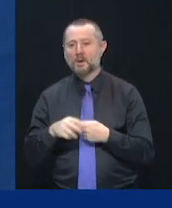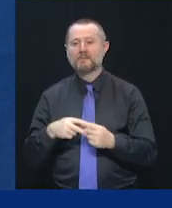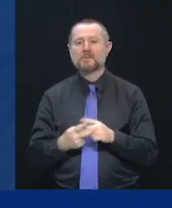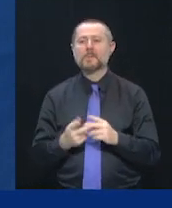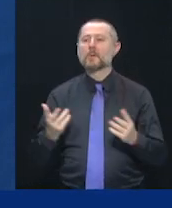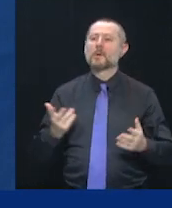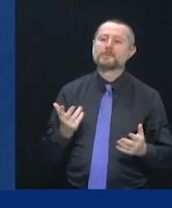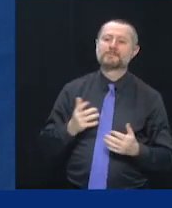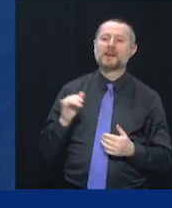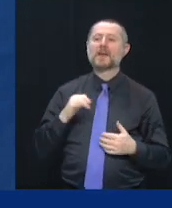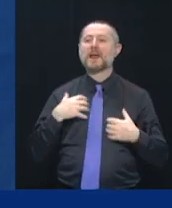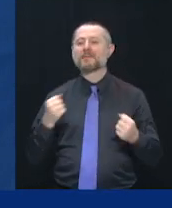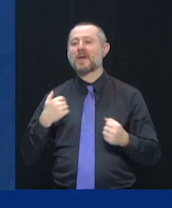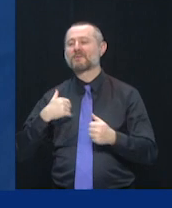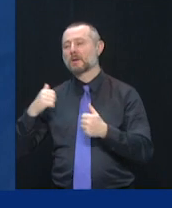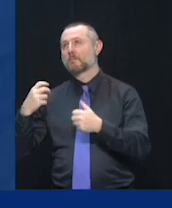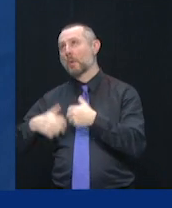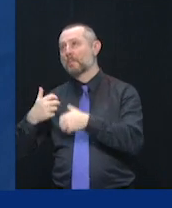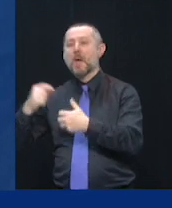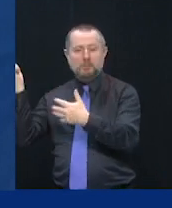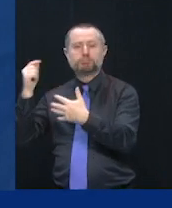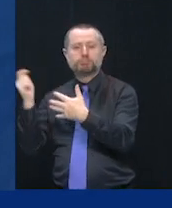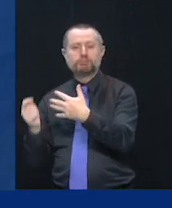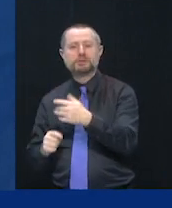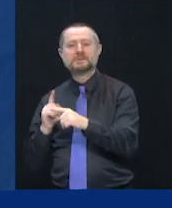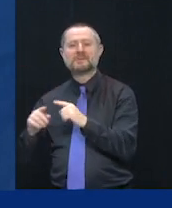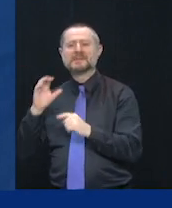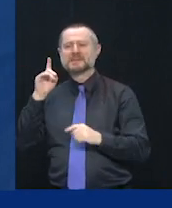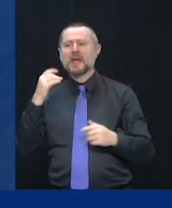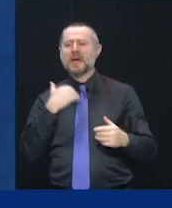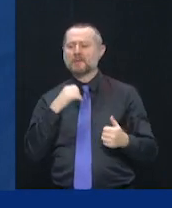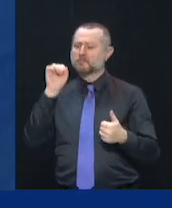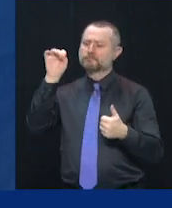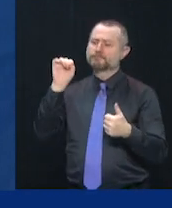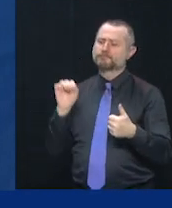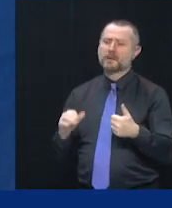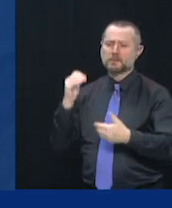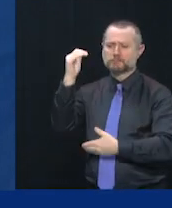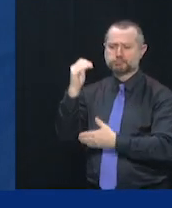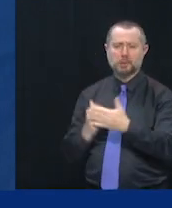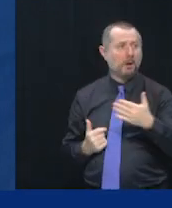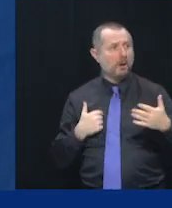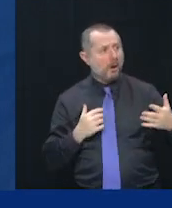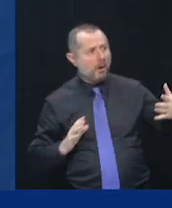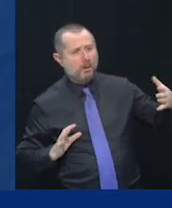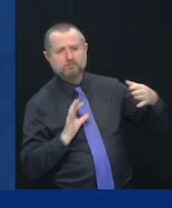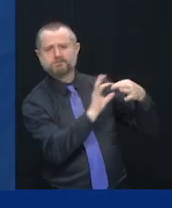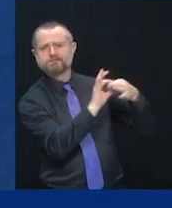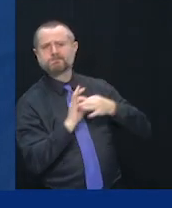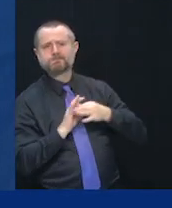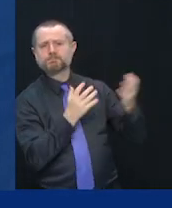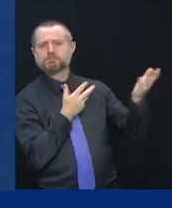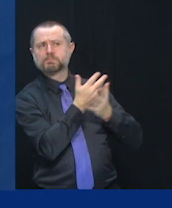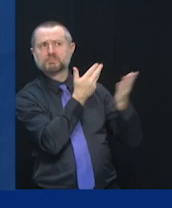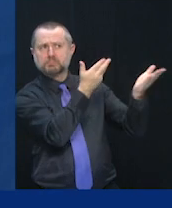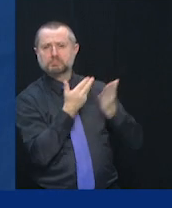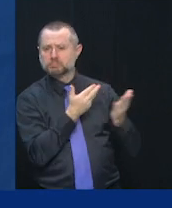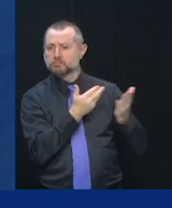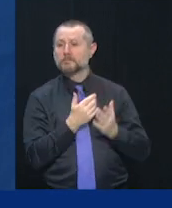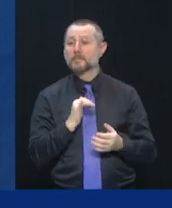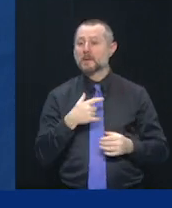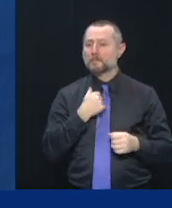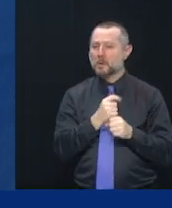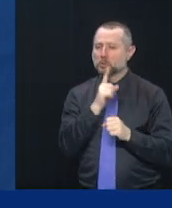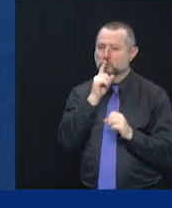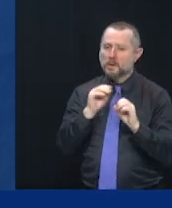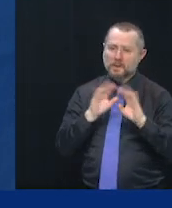do you define it? CDC has guidance on that. We're working with the CDC to clarify